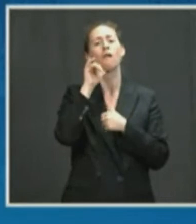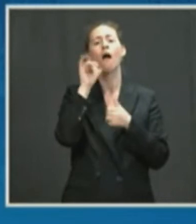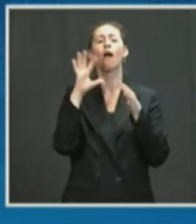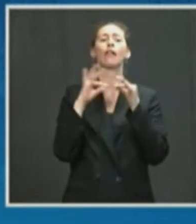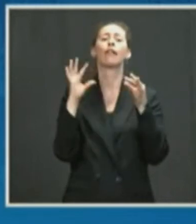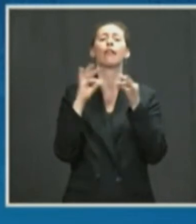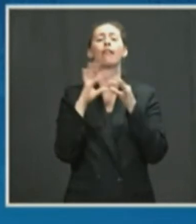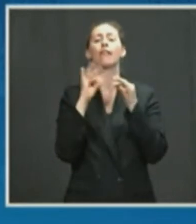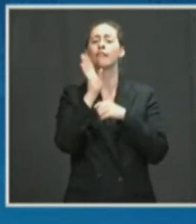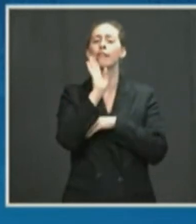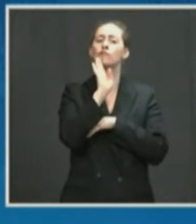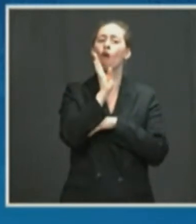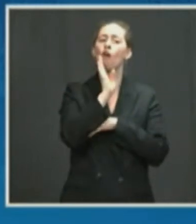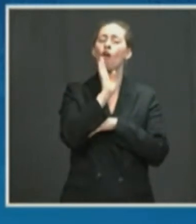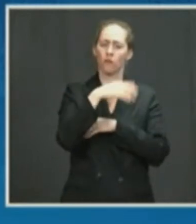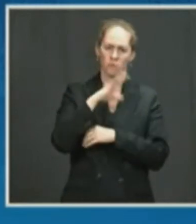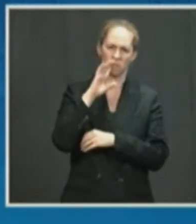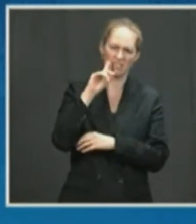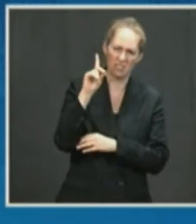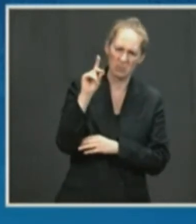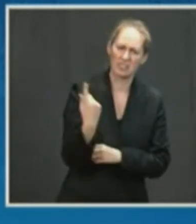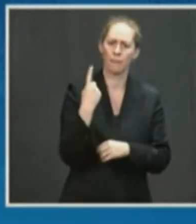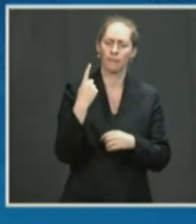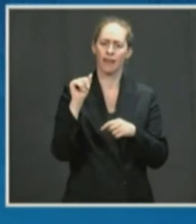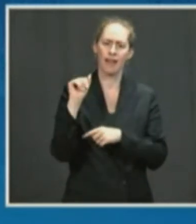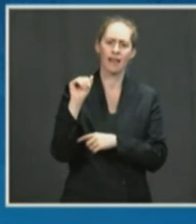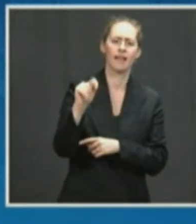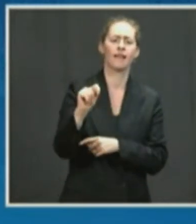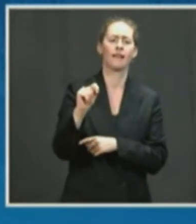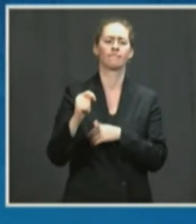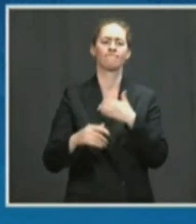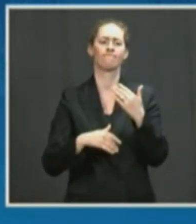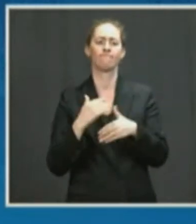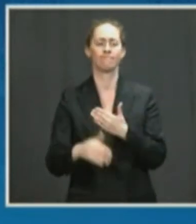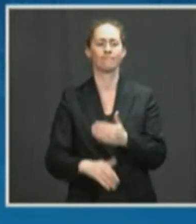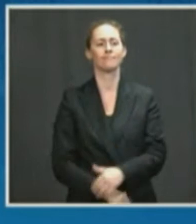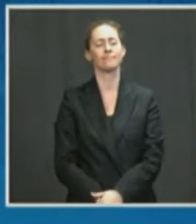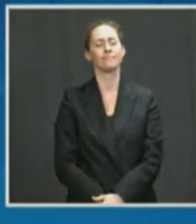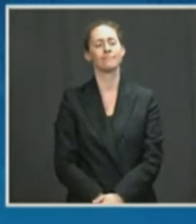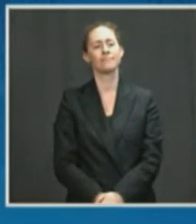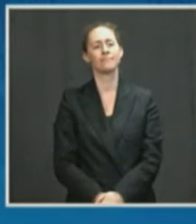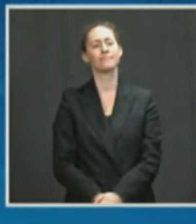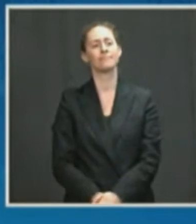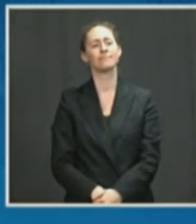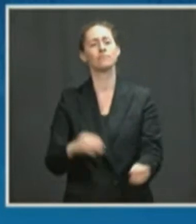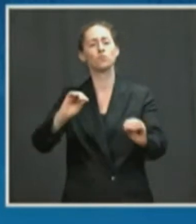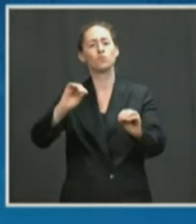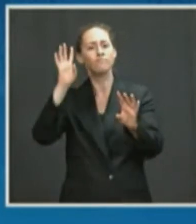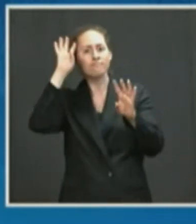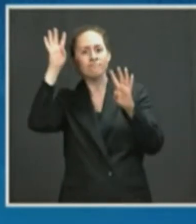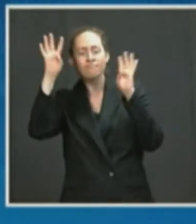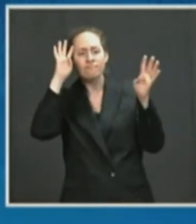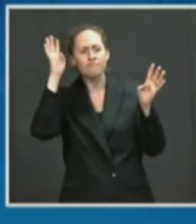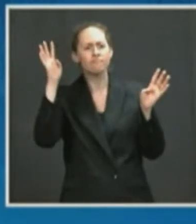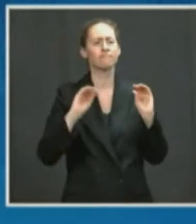not building ideological trenches, because hunger has no ideology,